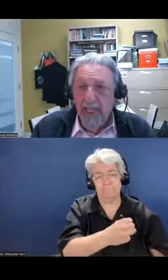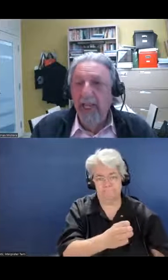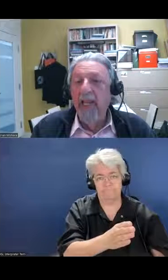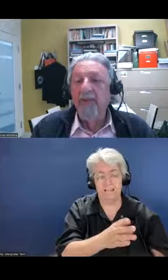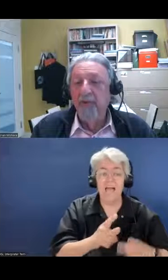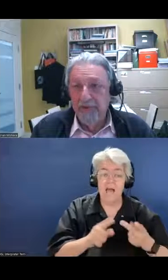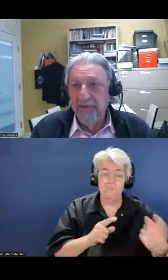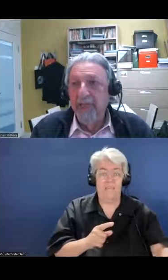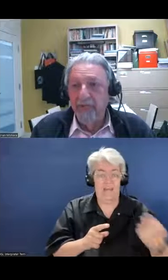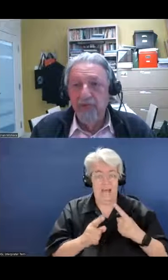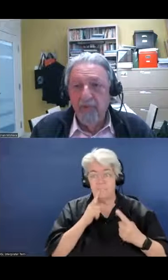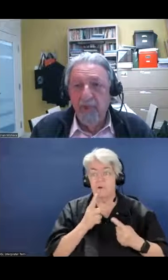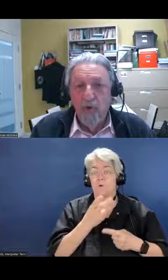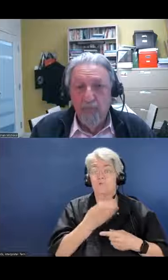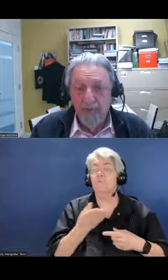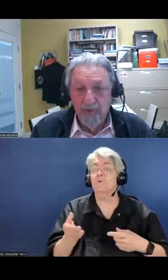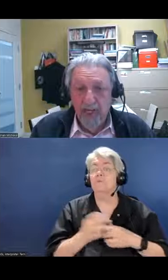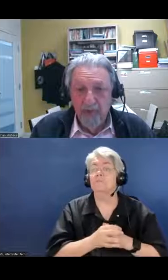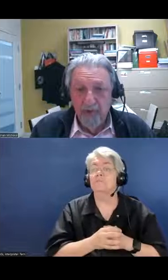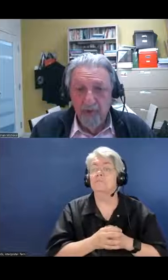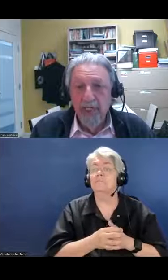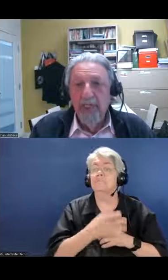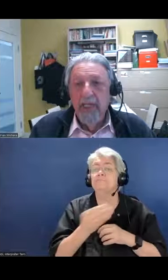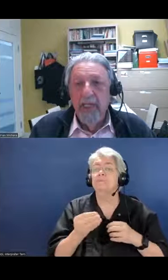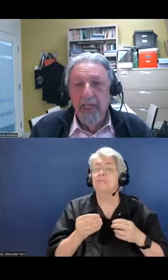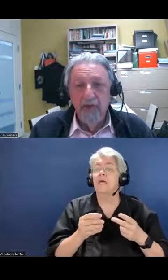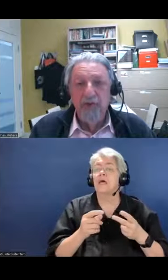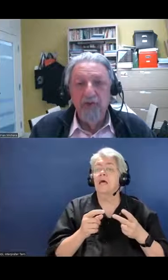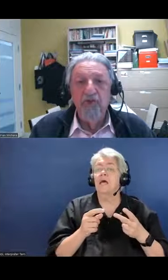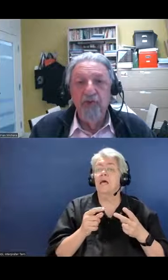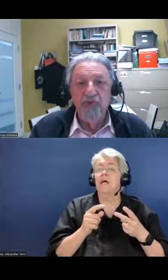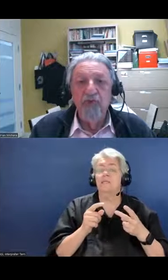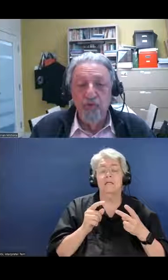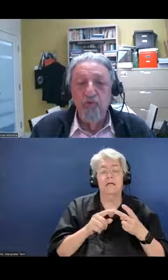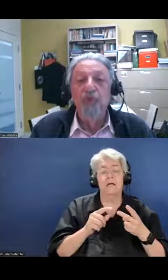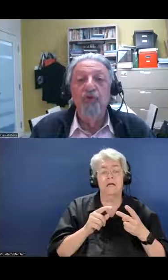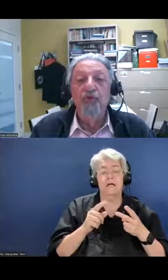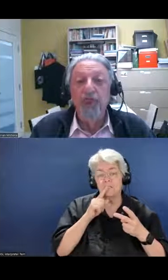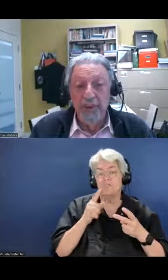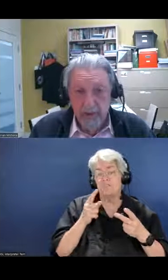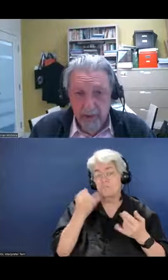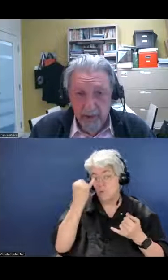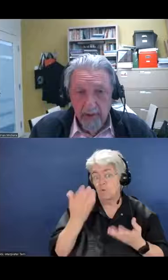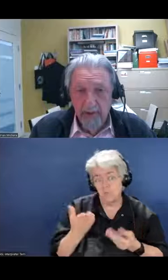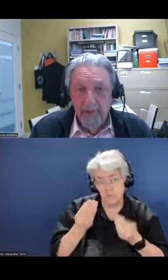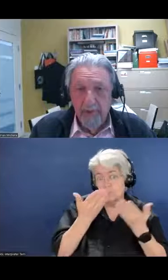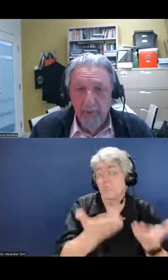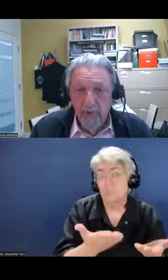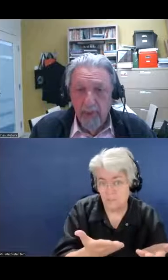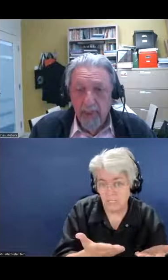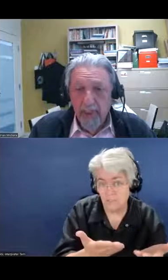resources, and there was discussion of their coping strategies, and solutions were suggested